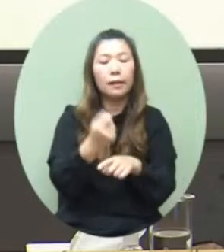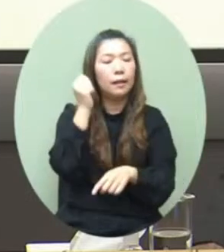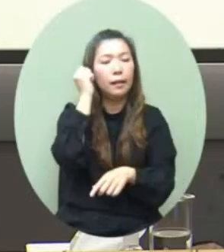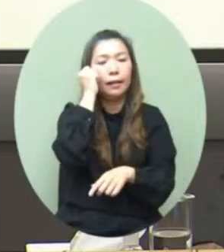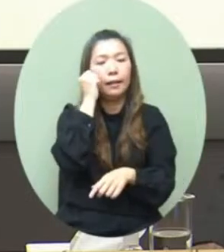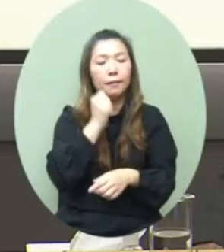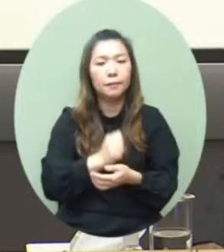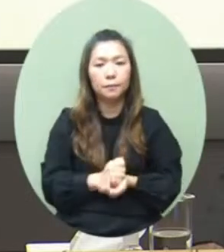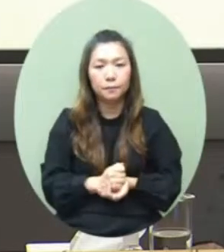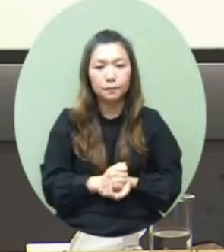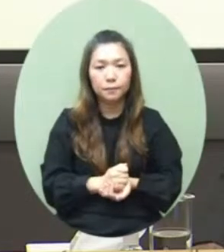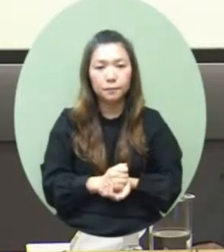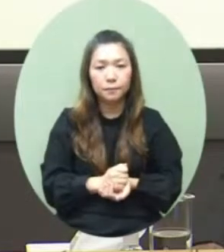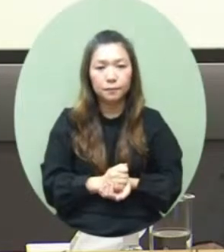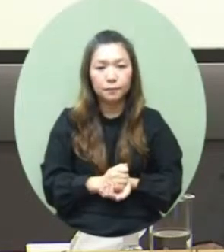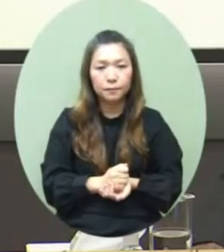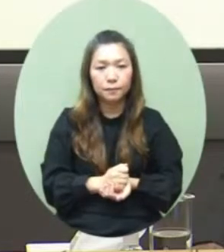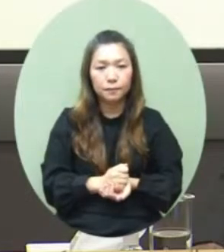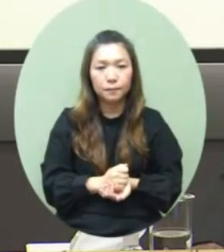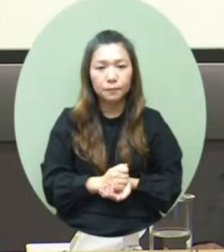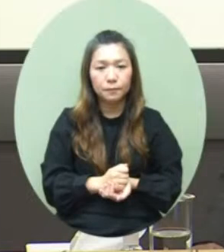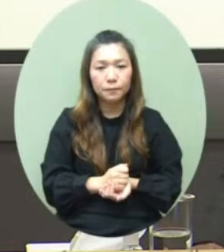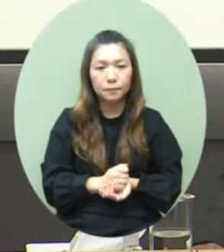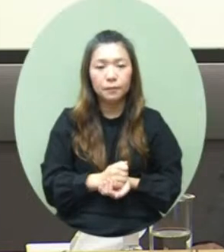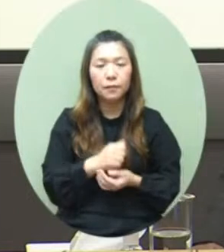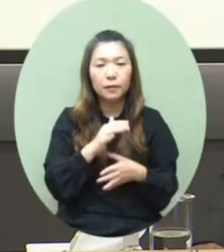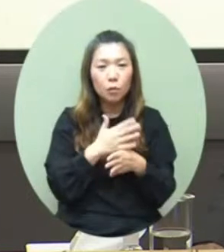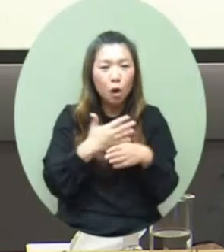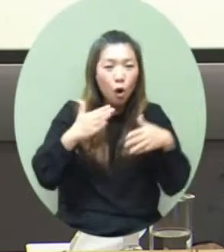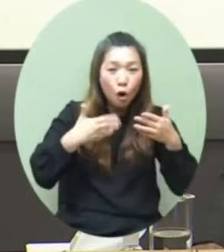indeed very emotional and